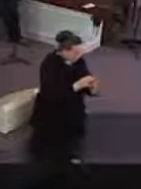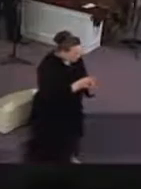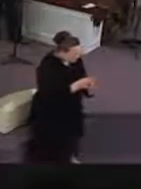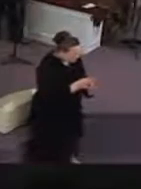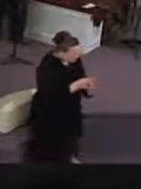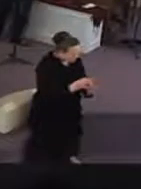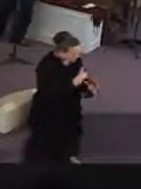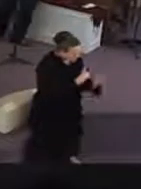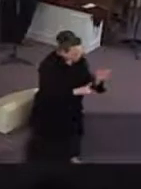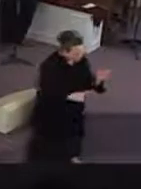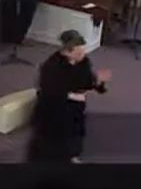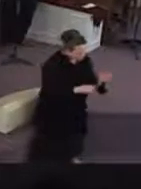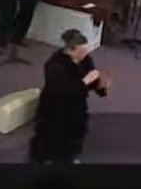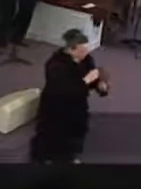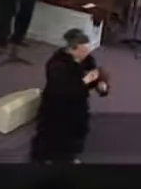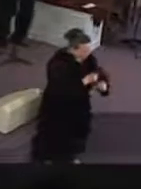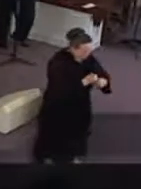empty of it.